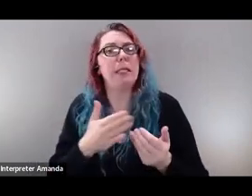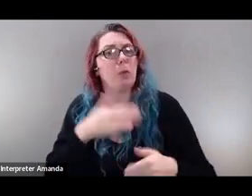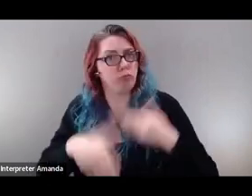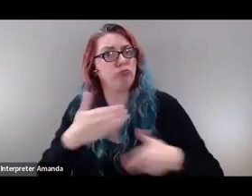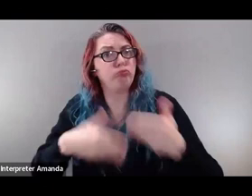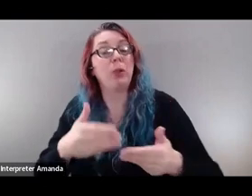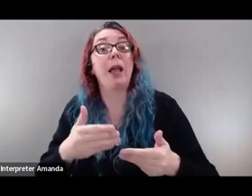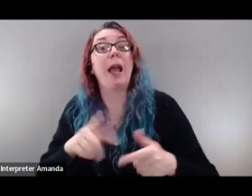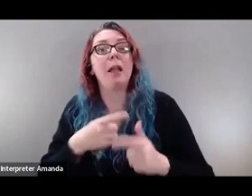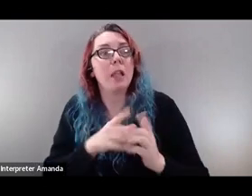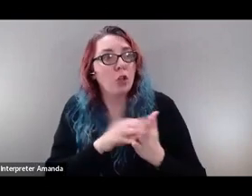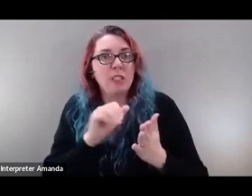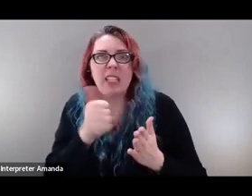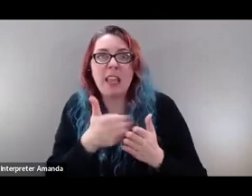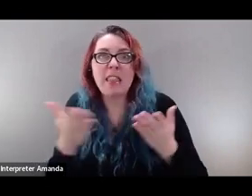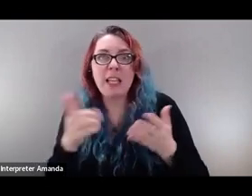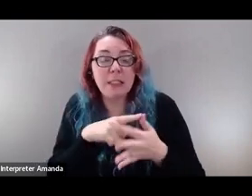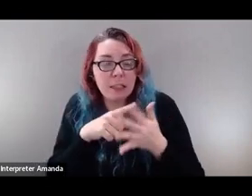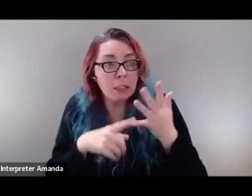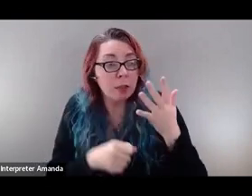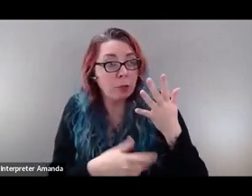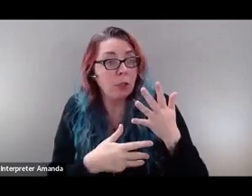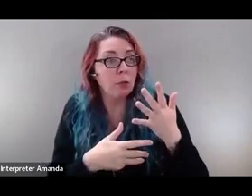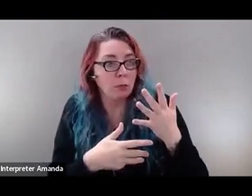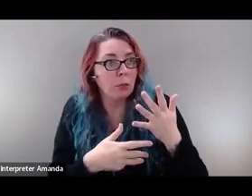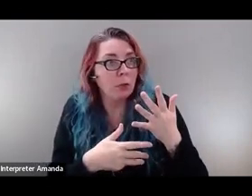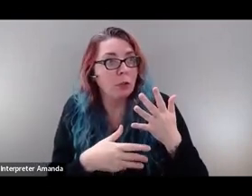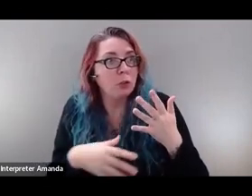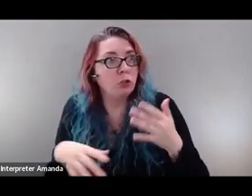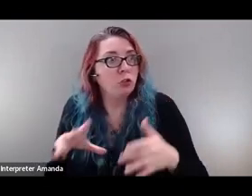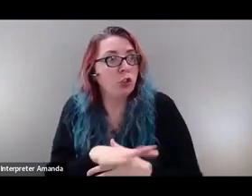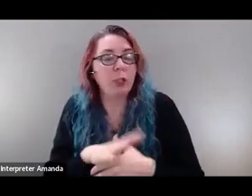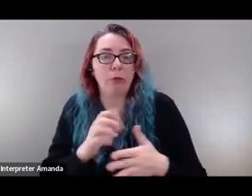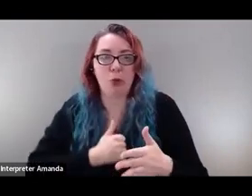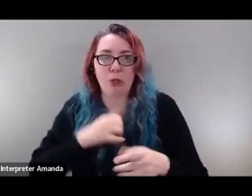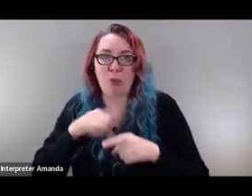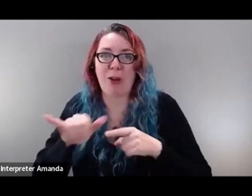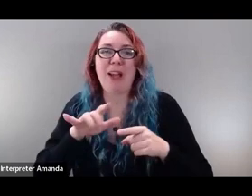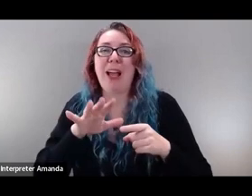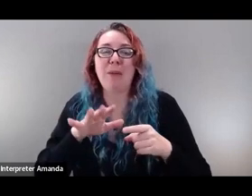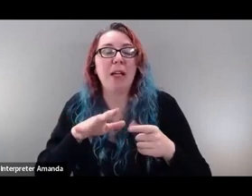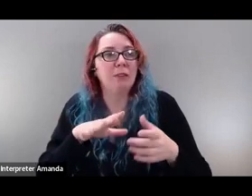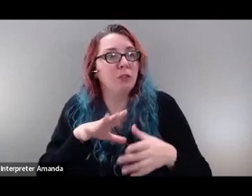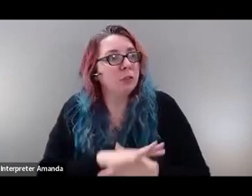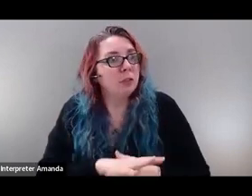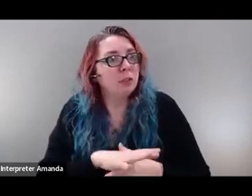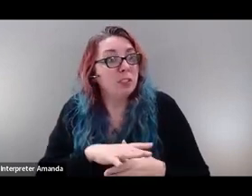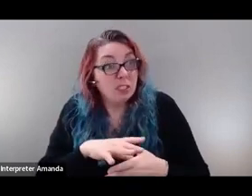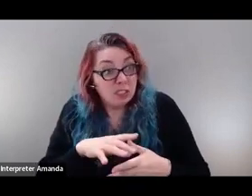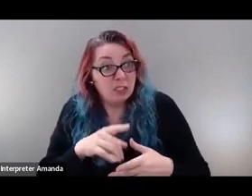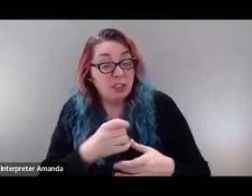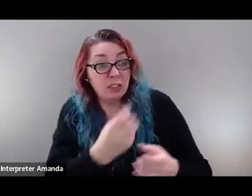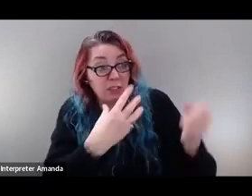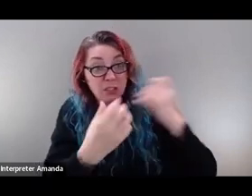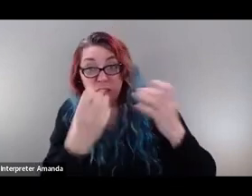like, oh shit. Well, sorry, I don't know if I'm allowed to swear, but I'm like, oh crap. I didn't realize there's like 20 things